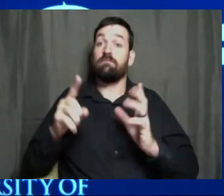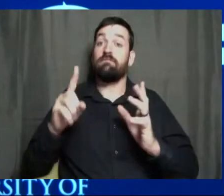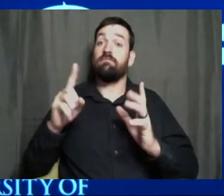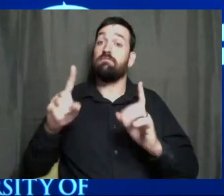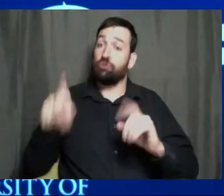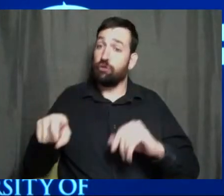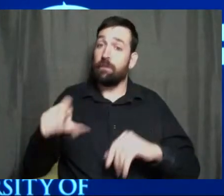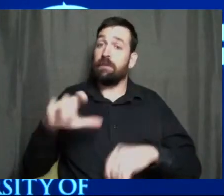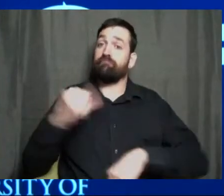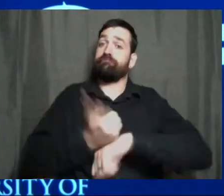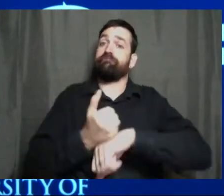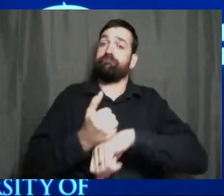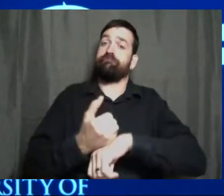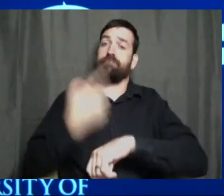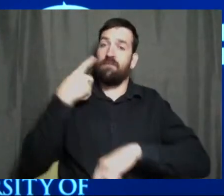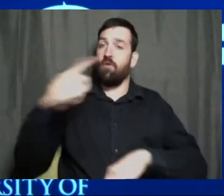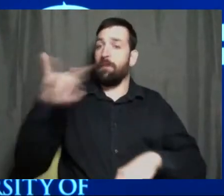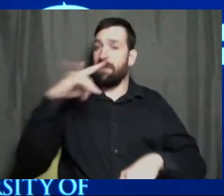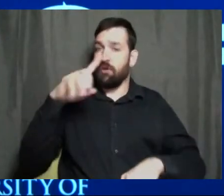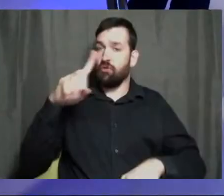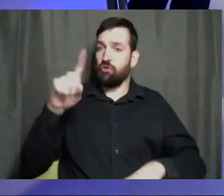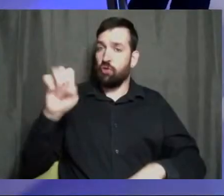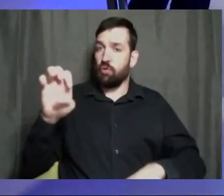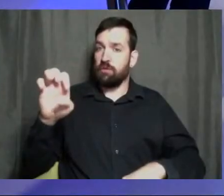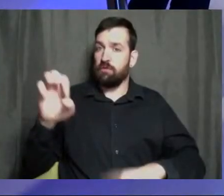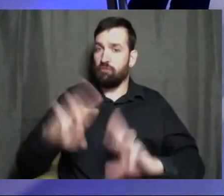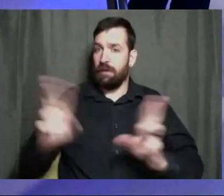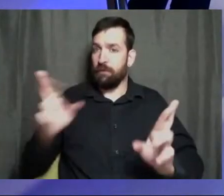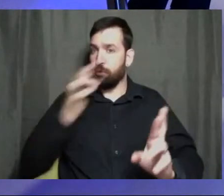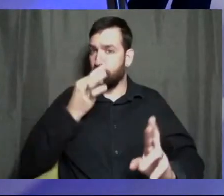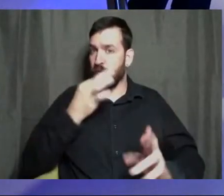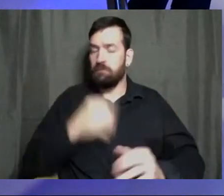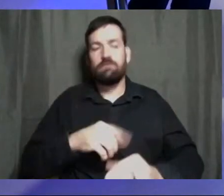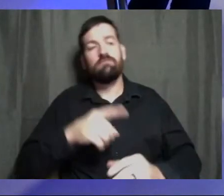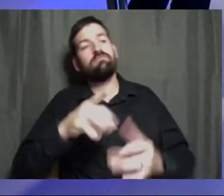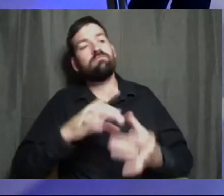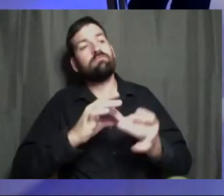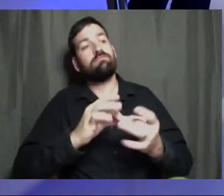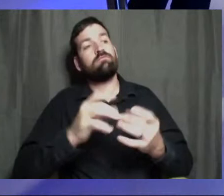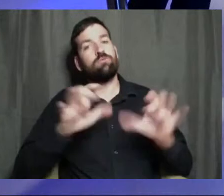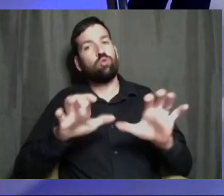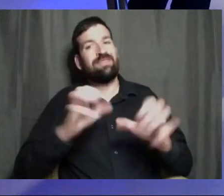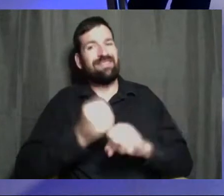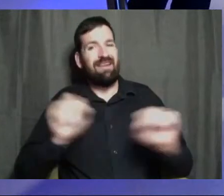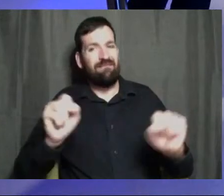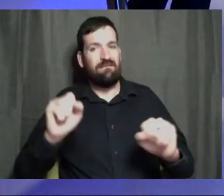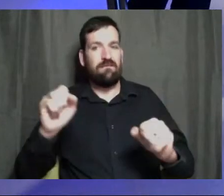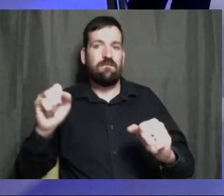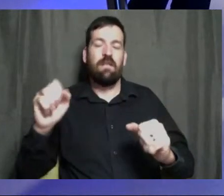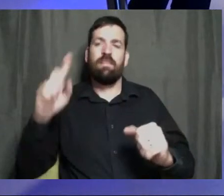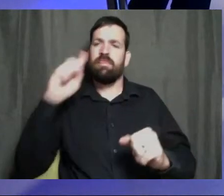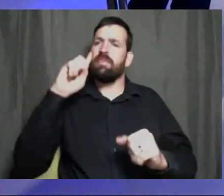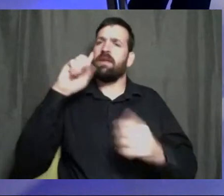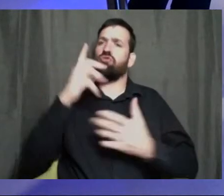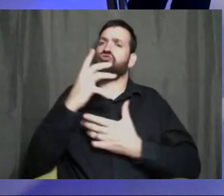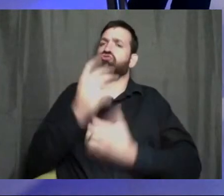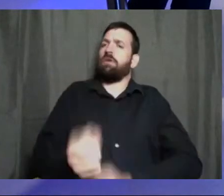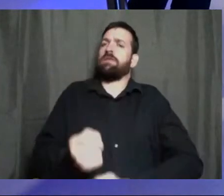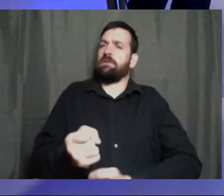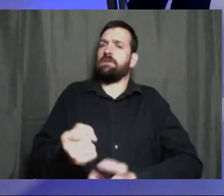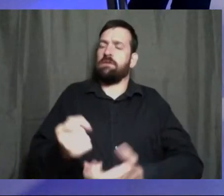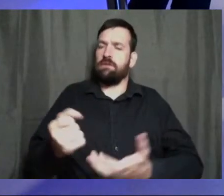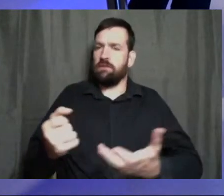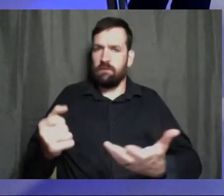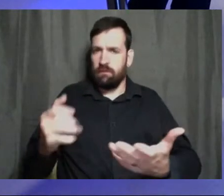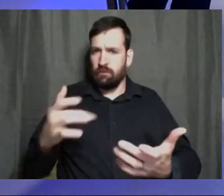pediatric doses very shortly. Well, that brings me to my next question. You say doing things safely, which makes me think of trust in healthcare. How does Heart to